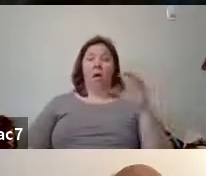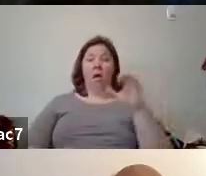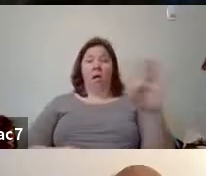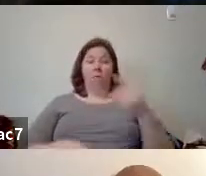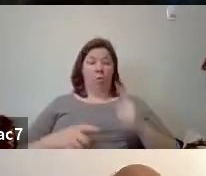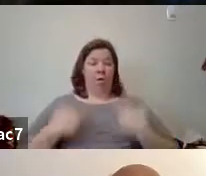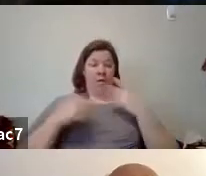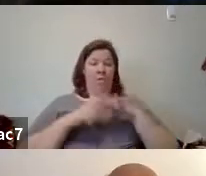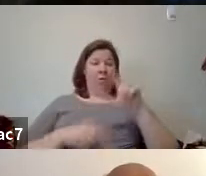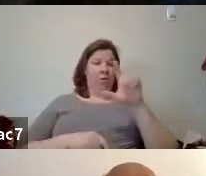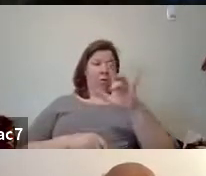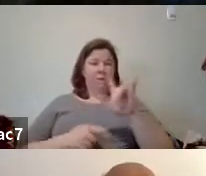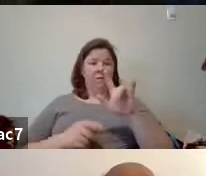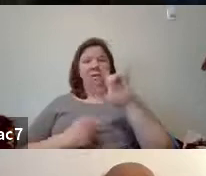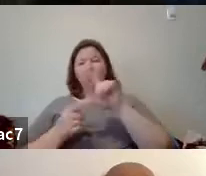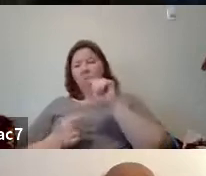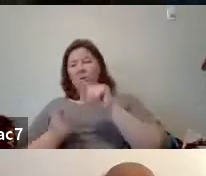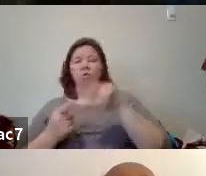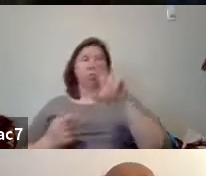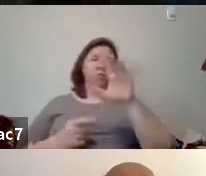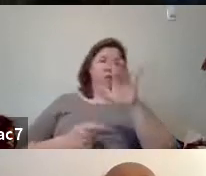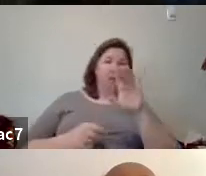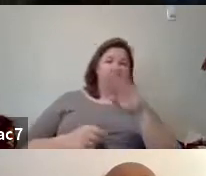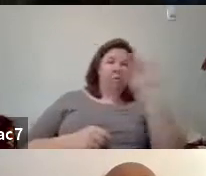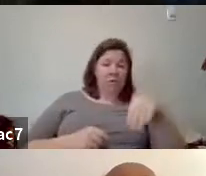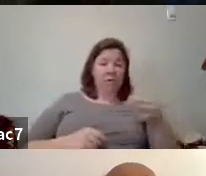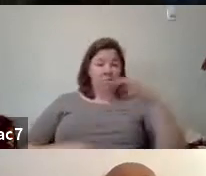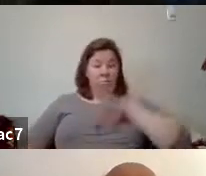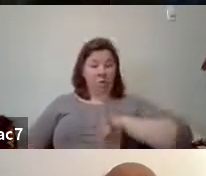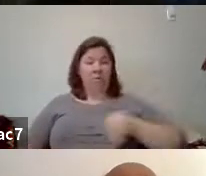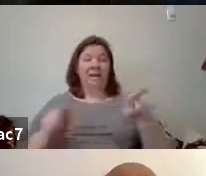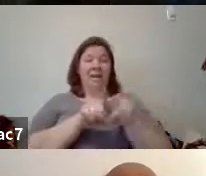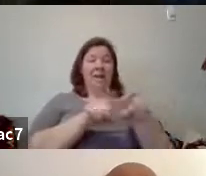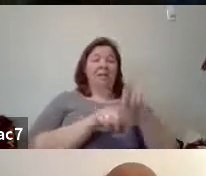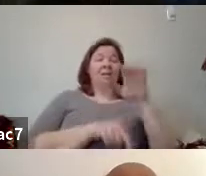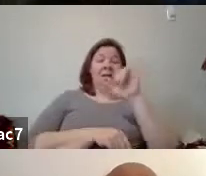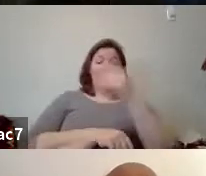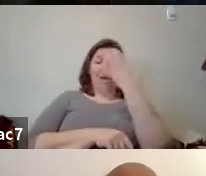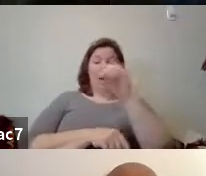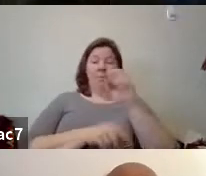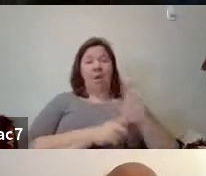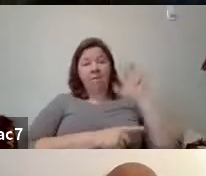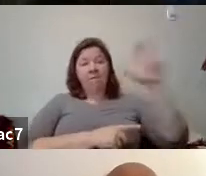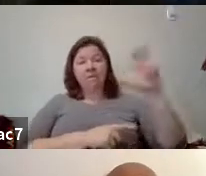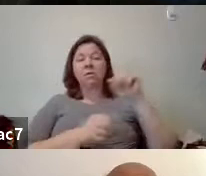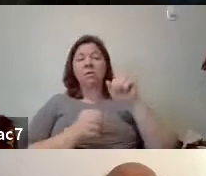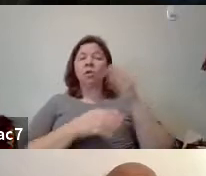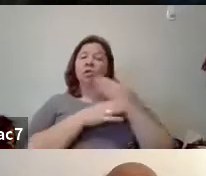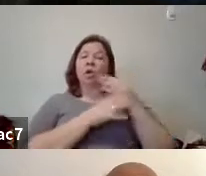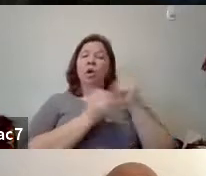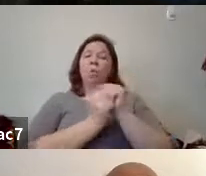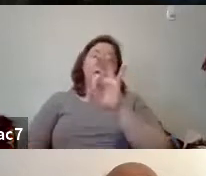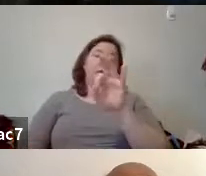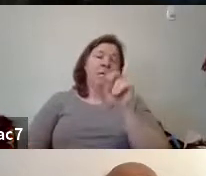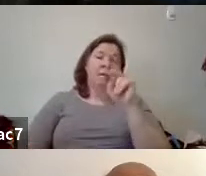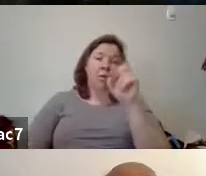off of 20-25% of the profits as the company, and the rest of it gets shared among the founders. That's unheard of.